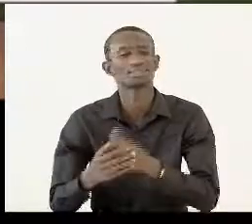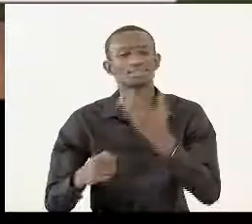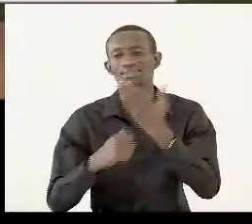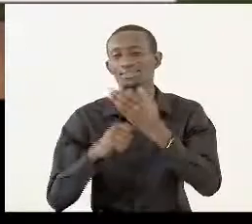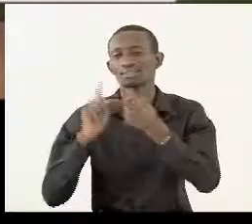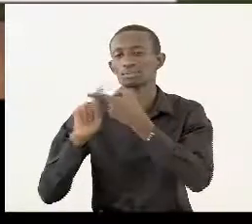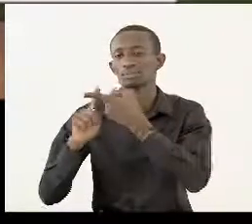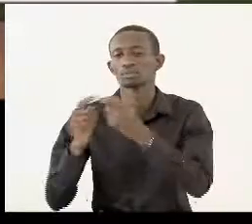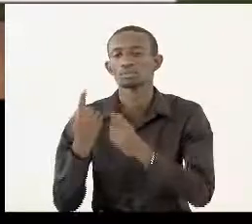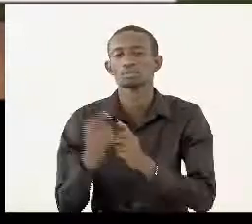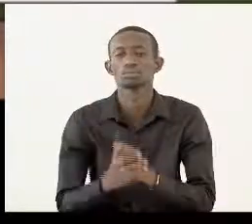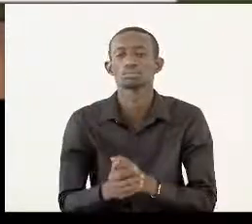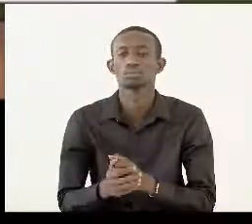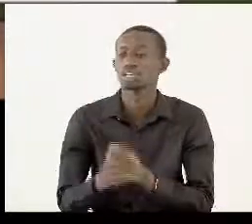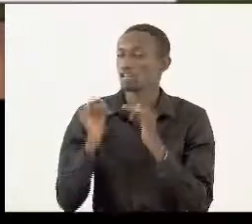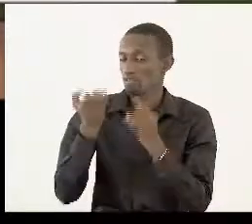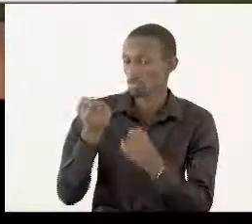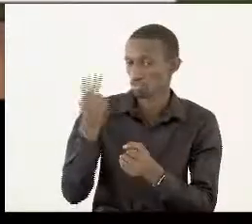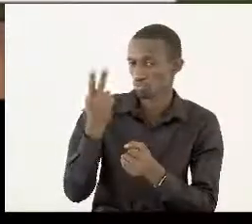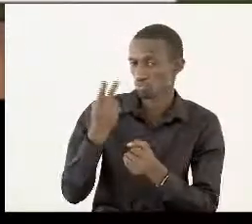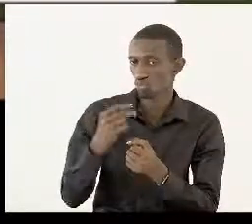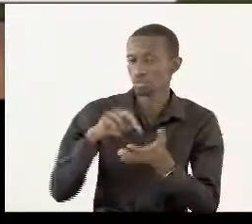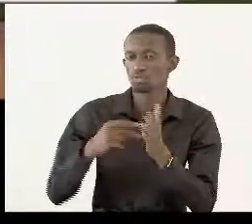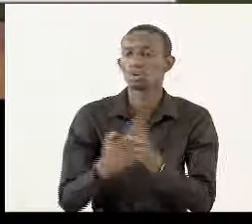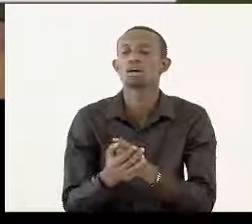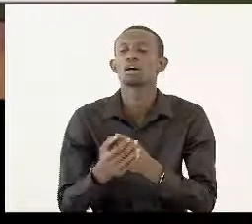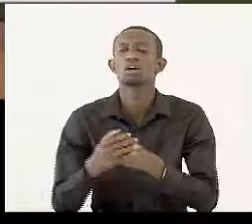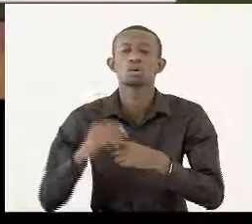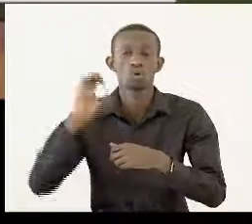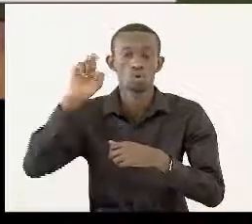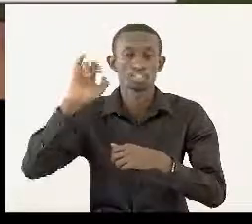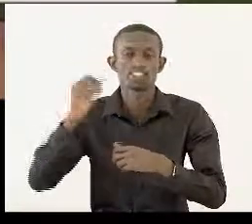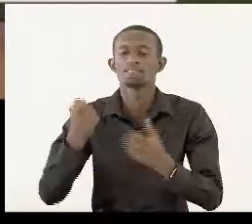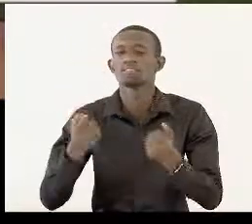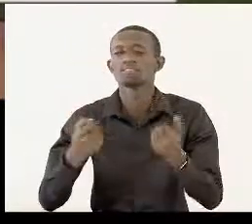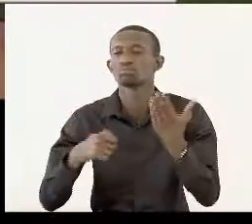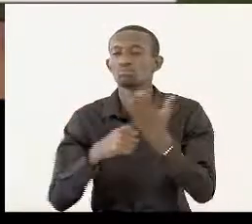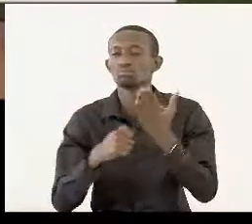have M2O, we mean that oxygen has a 2 negative charge,